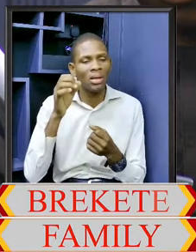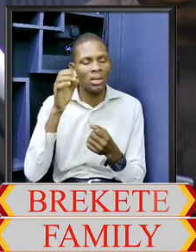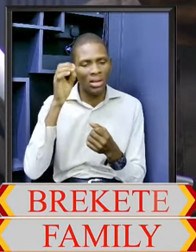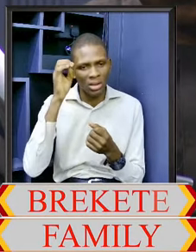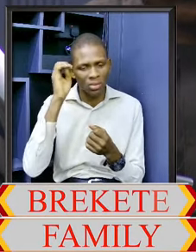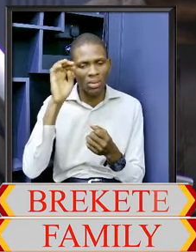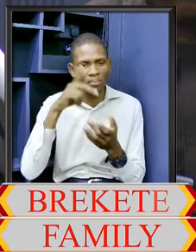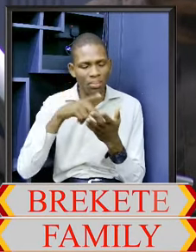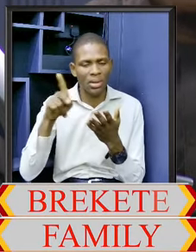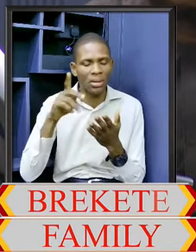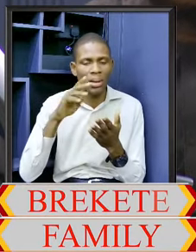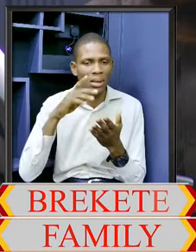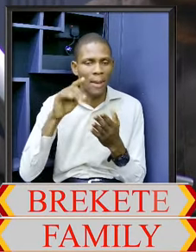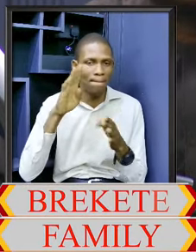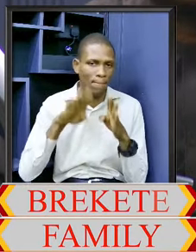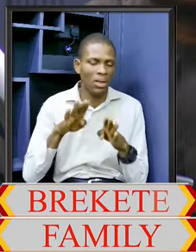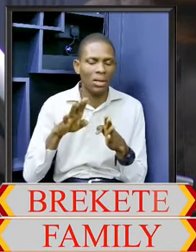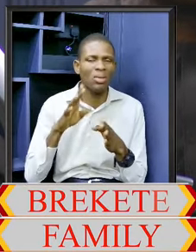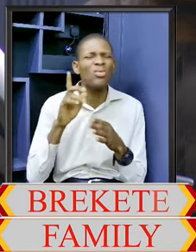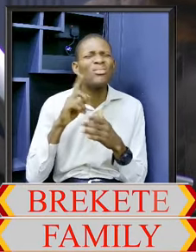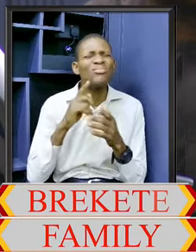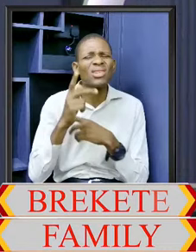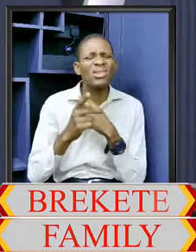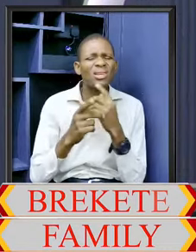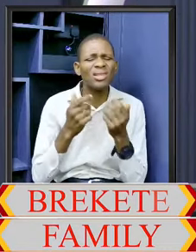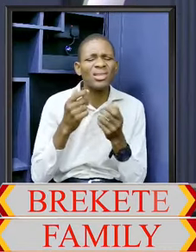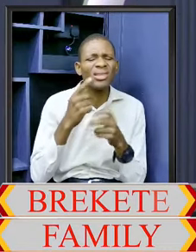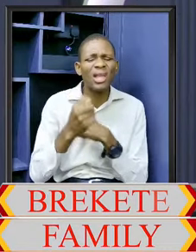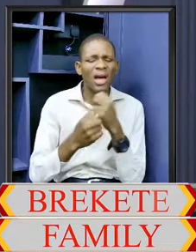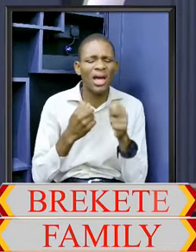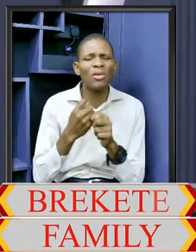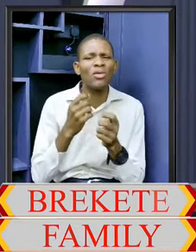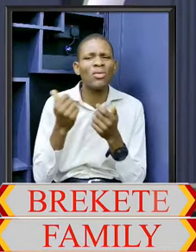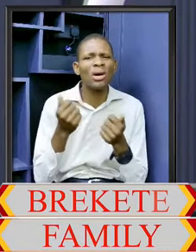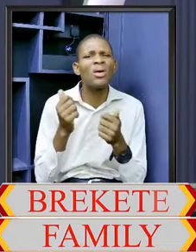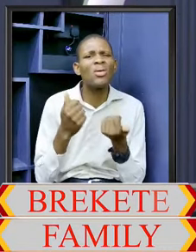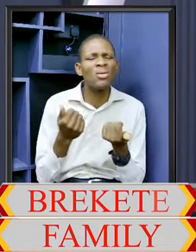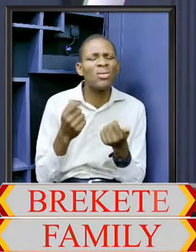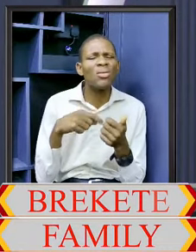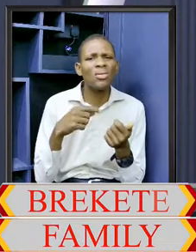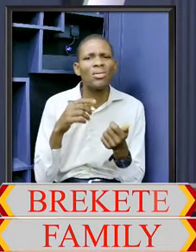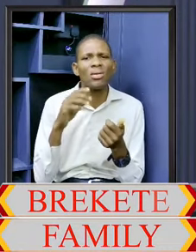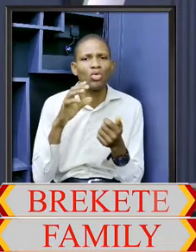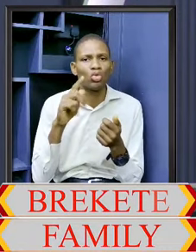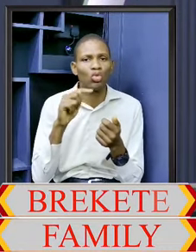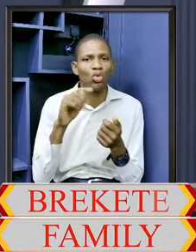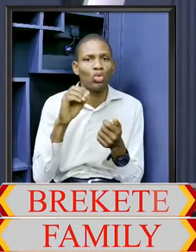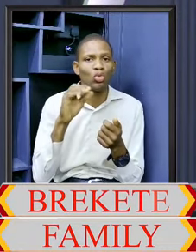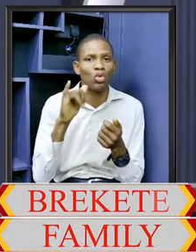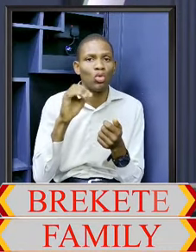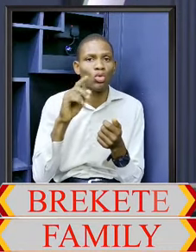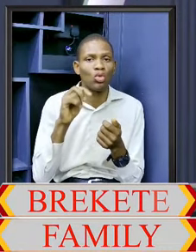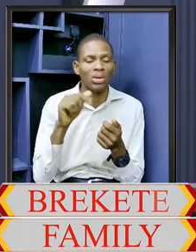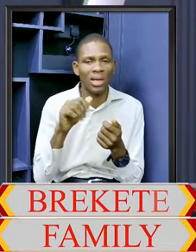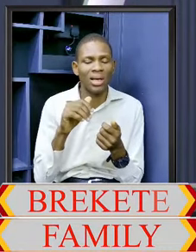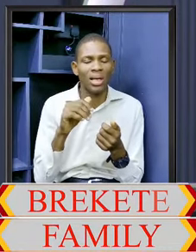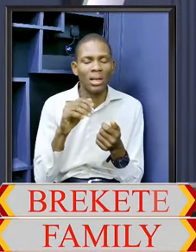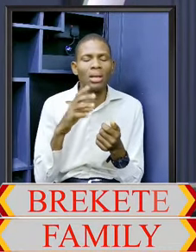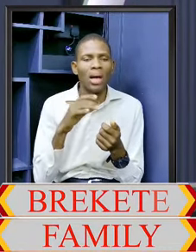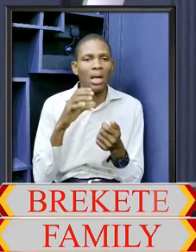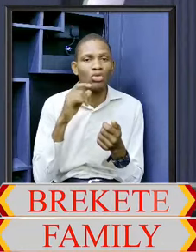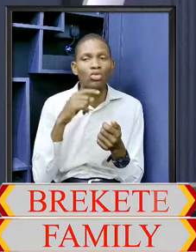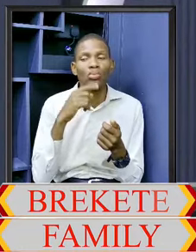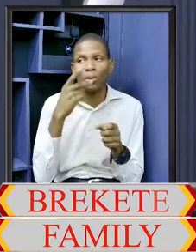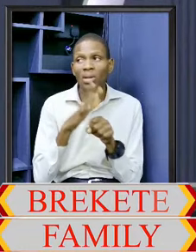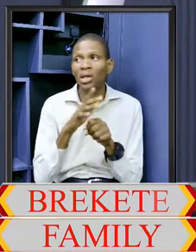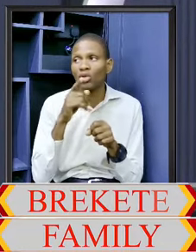and Camry. Corolla Camry. Yes. Okay. And you talk, say you don't give them 500,000 back. Yes,